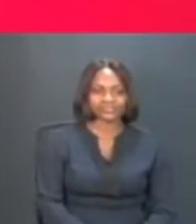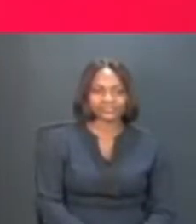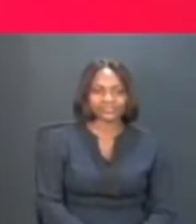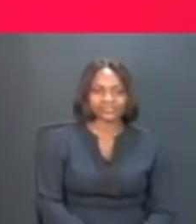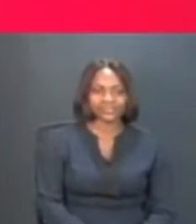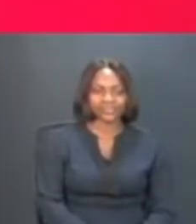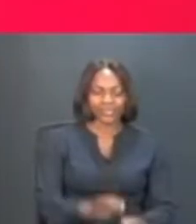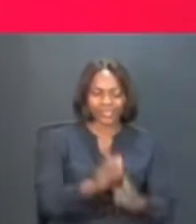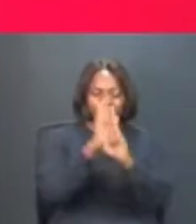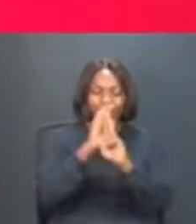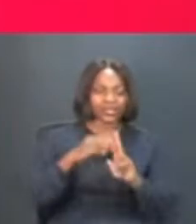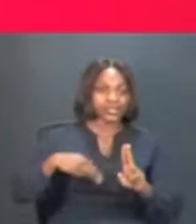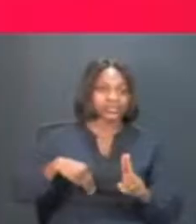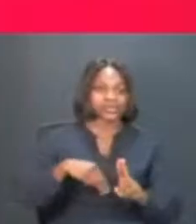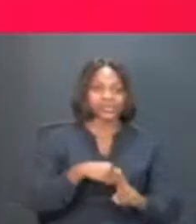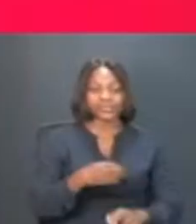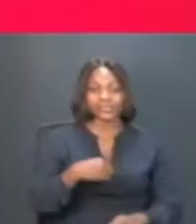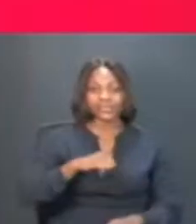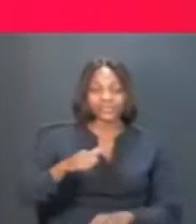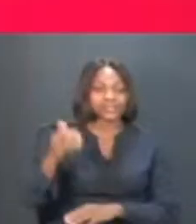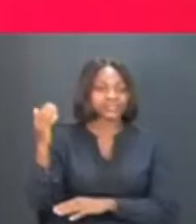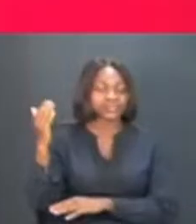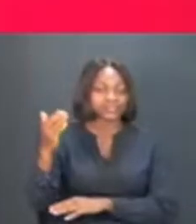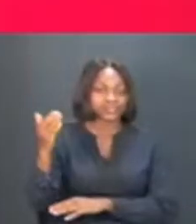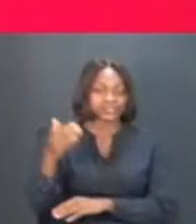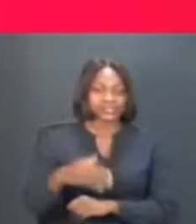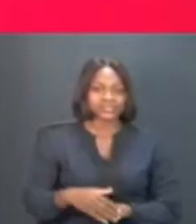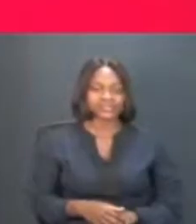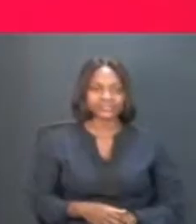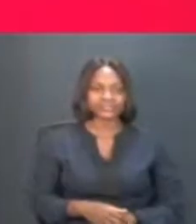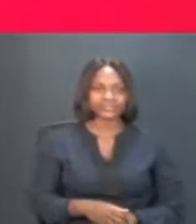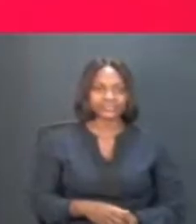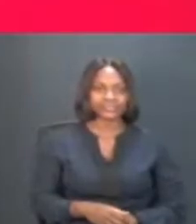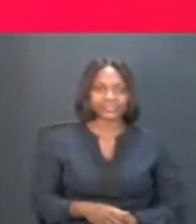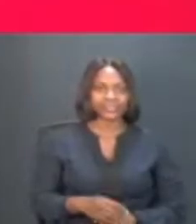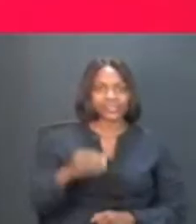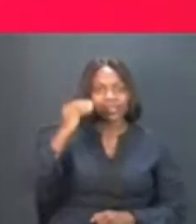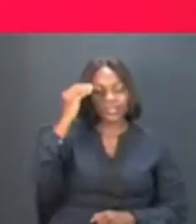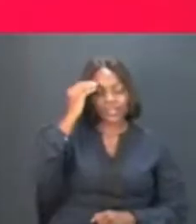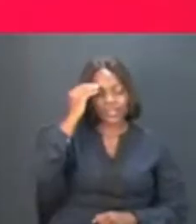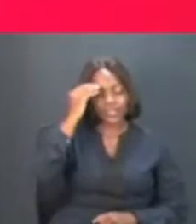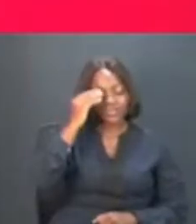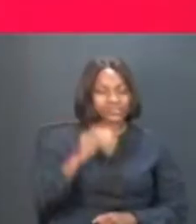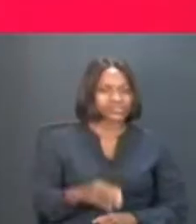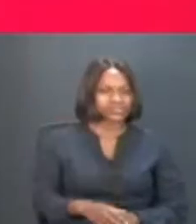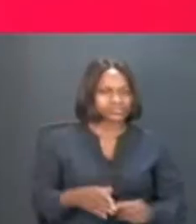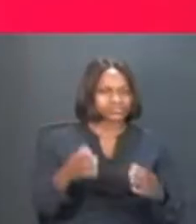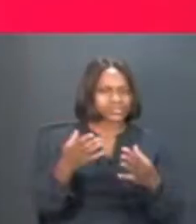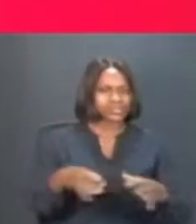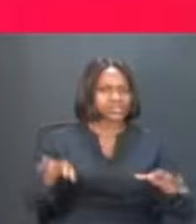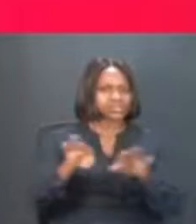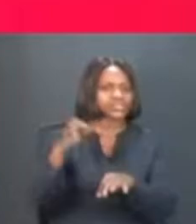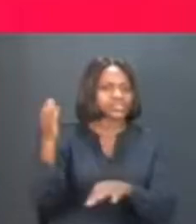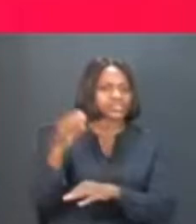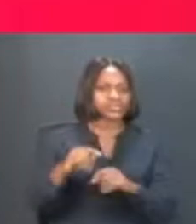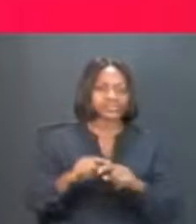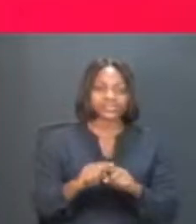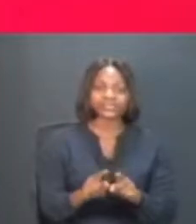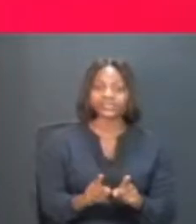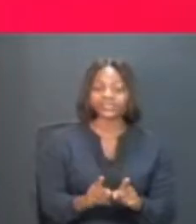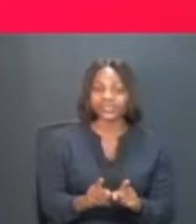Honorable members, since we have other statements, I know this is a very important subject matter. But we